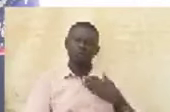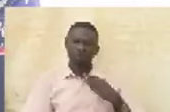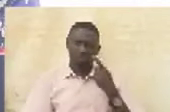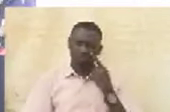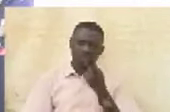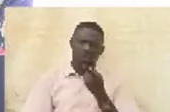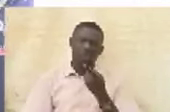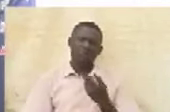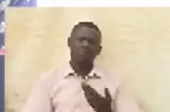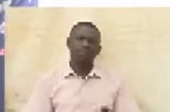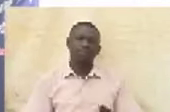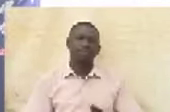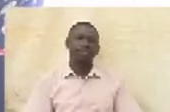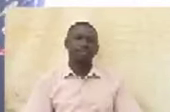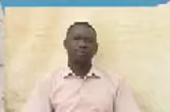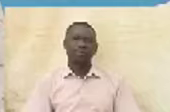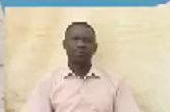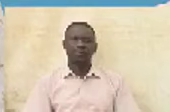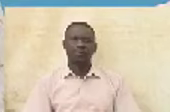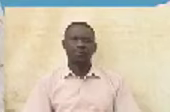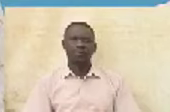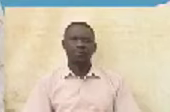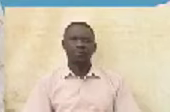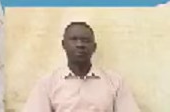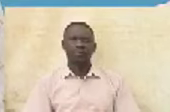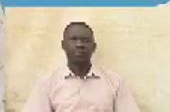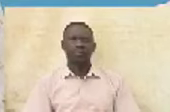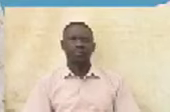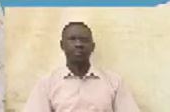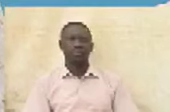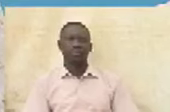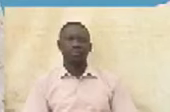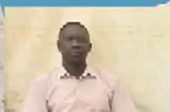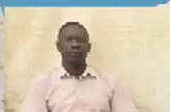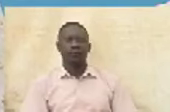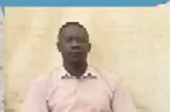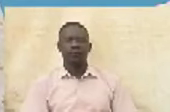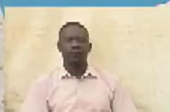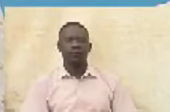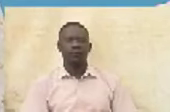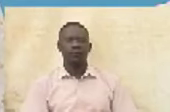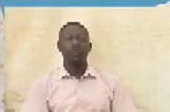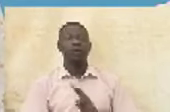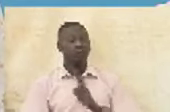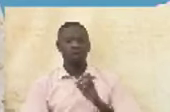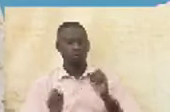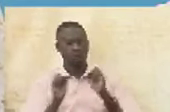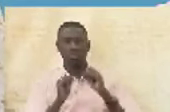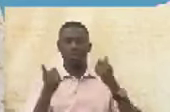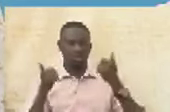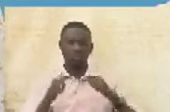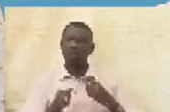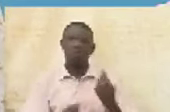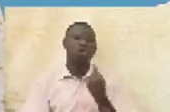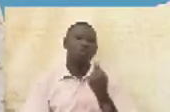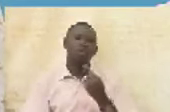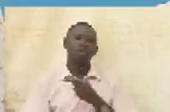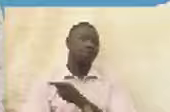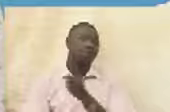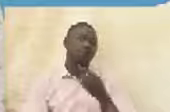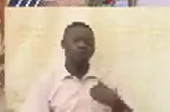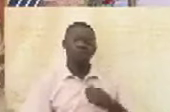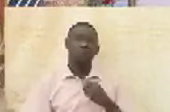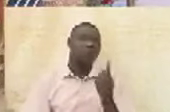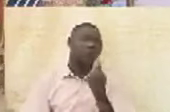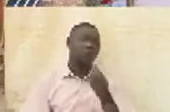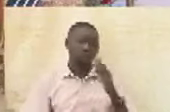Sodan Daja, Menkekan, Boson into Rajeva. And you come and you tell me now, we'll be a Tantan Koso. No, nothing else was happening. These people were just